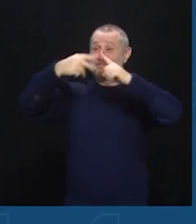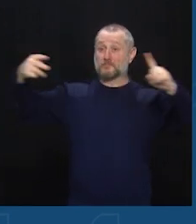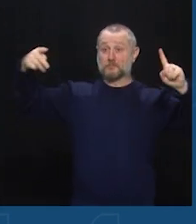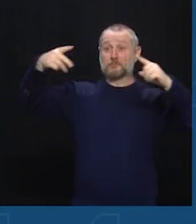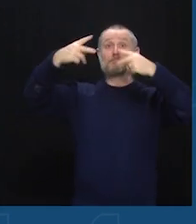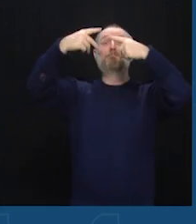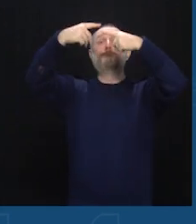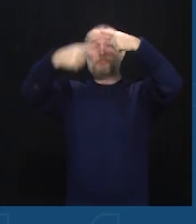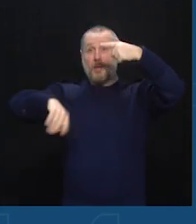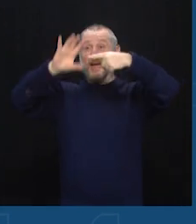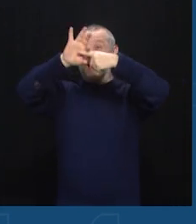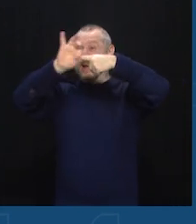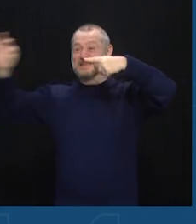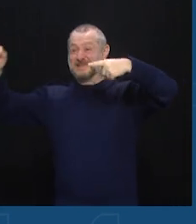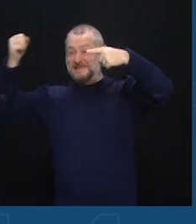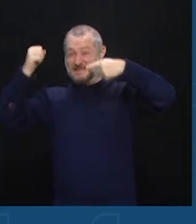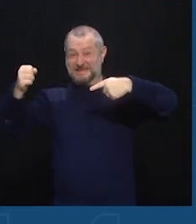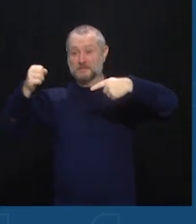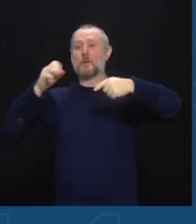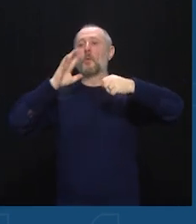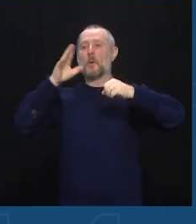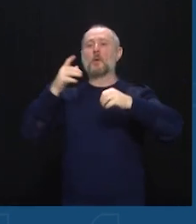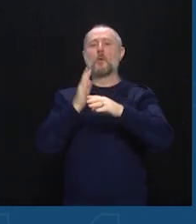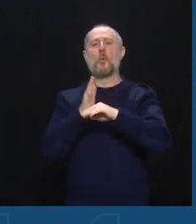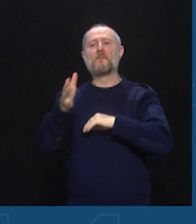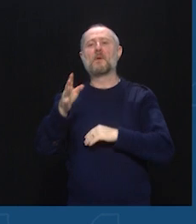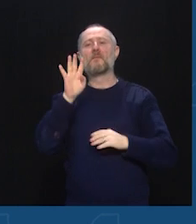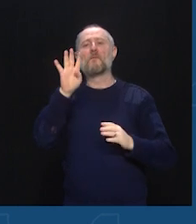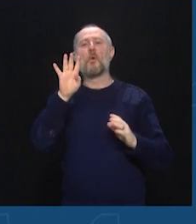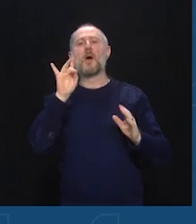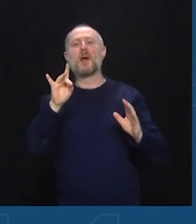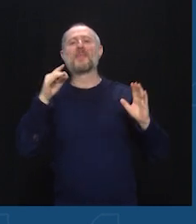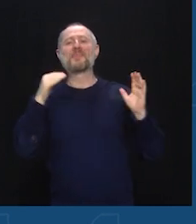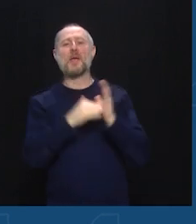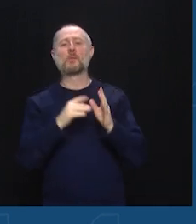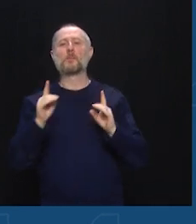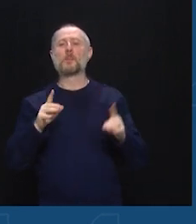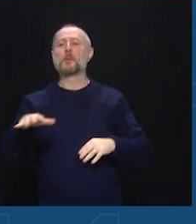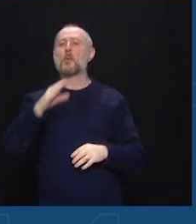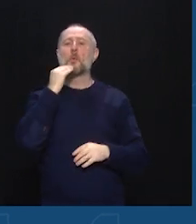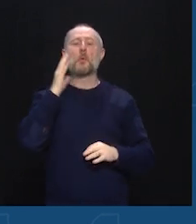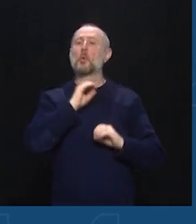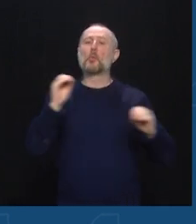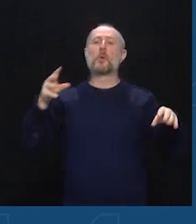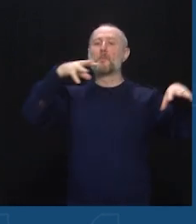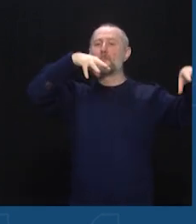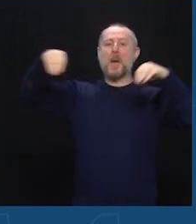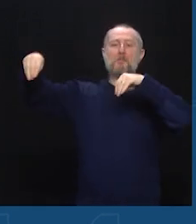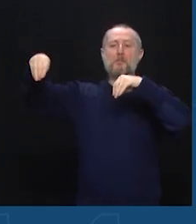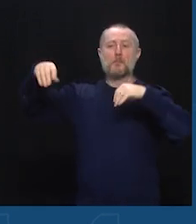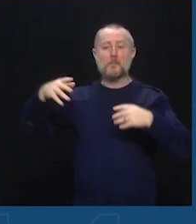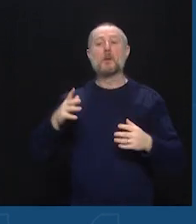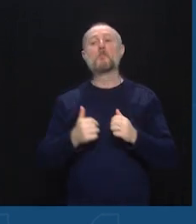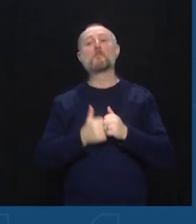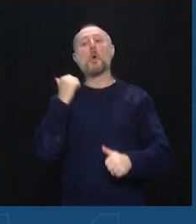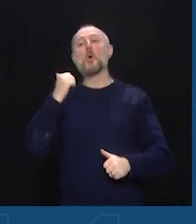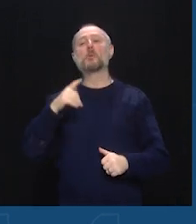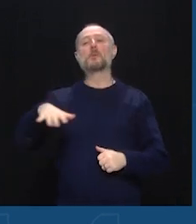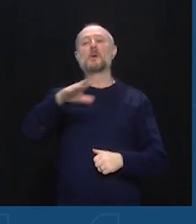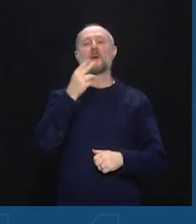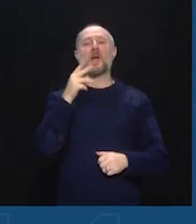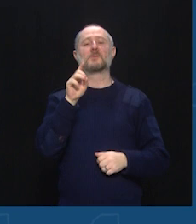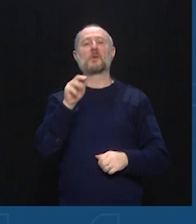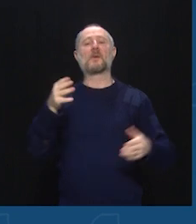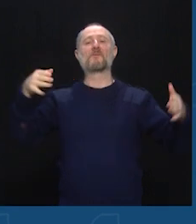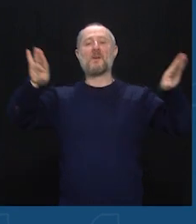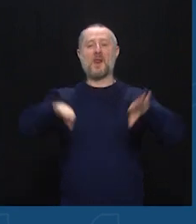have over 48,000 power outages, mostly in the Hudson Valley. I believe we're about 36 or 39,000 right